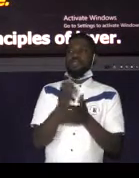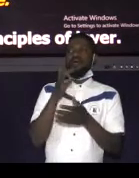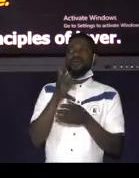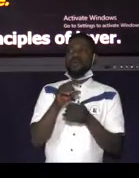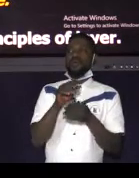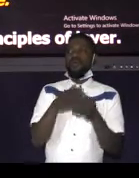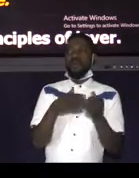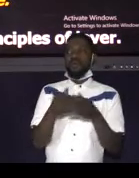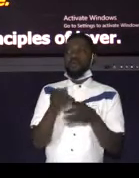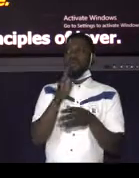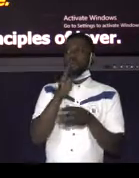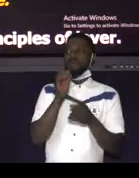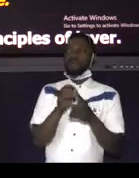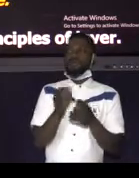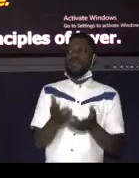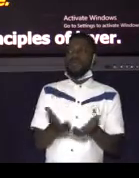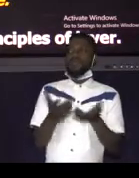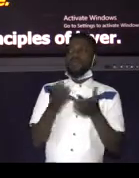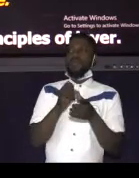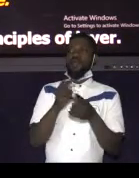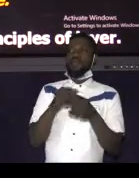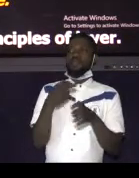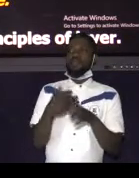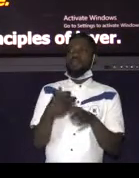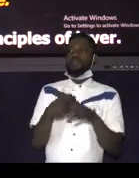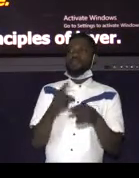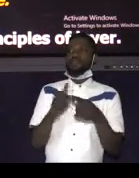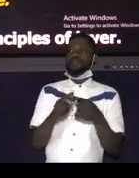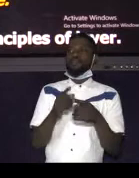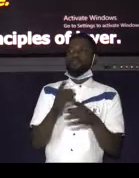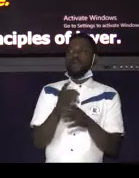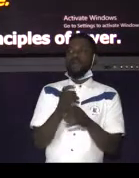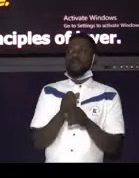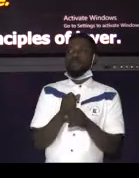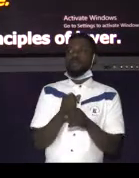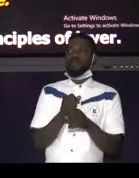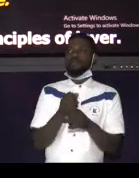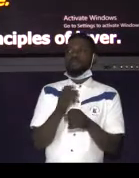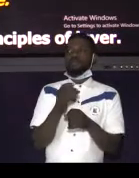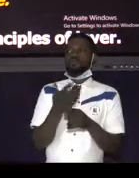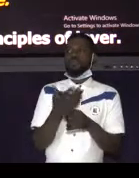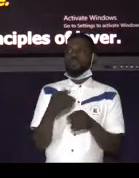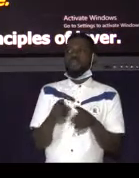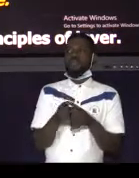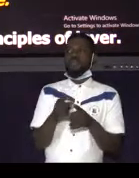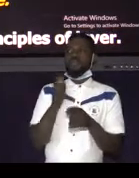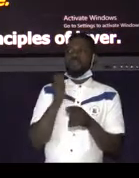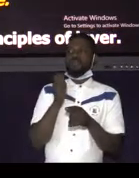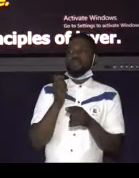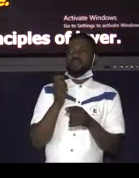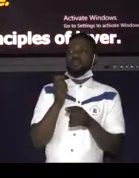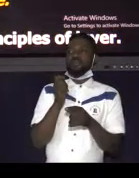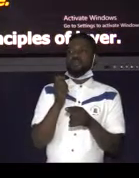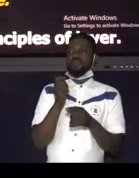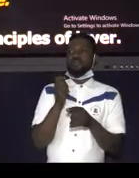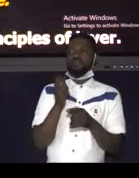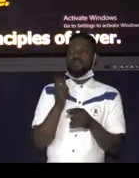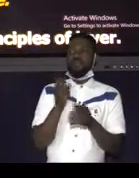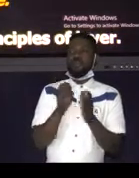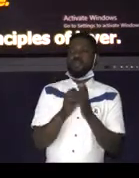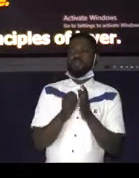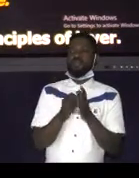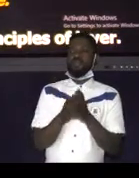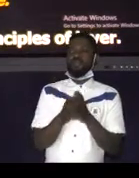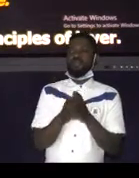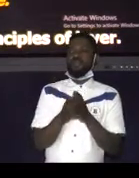will otherwise be too heavy or difficult to accomplish. Tools like, we are talking about